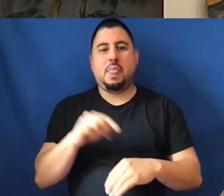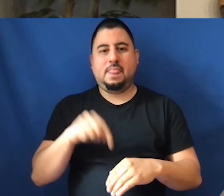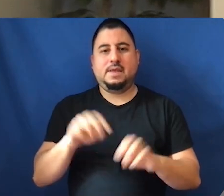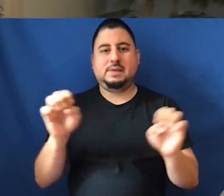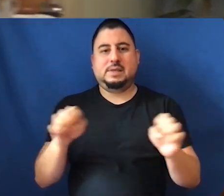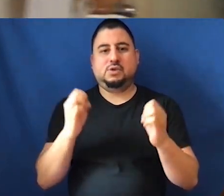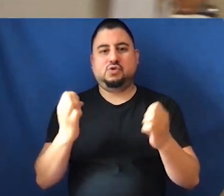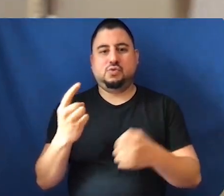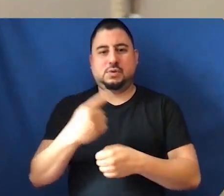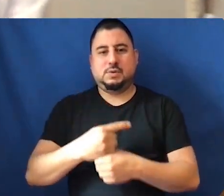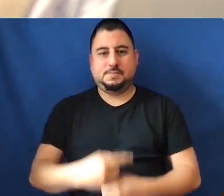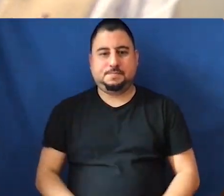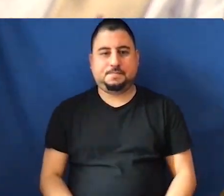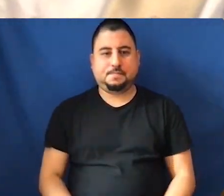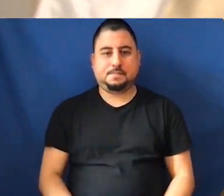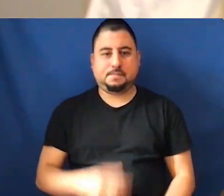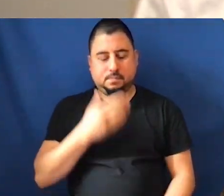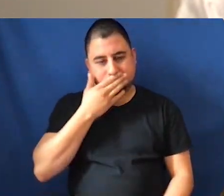Easter day.